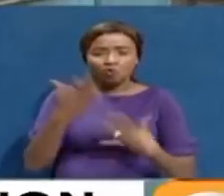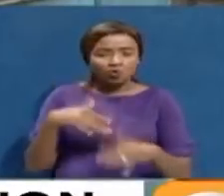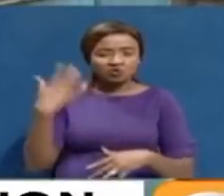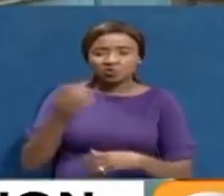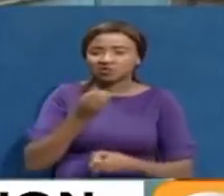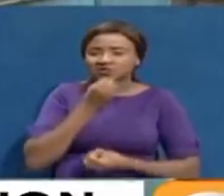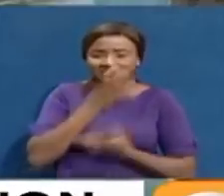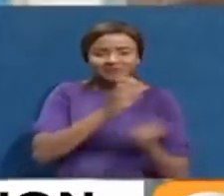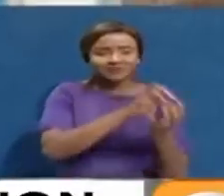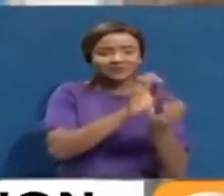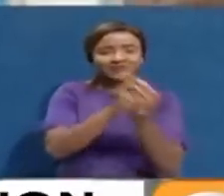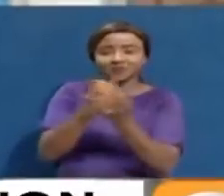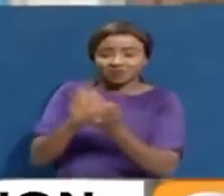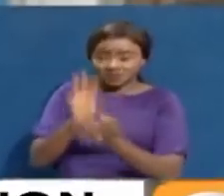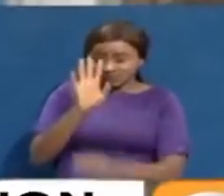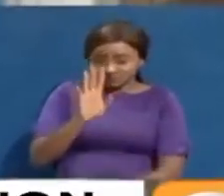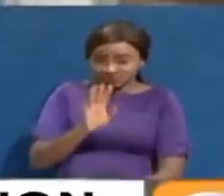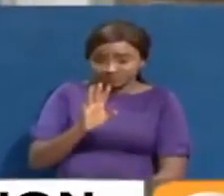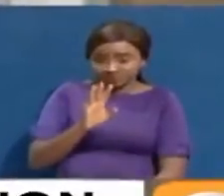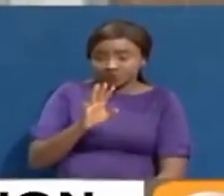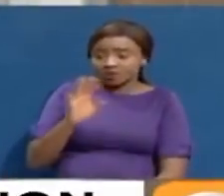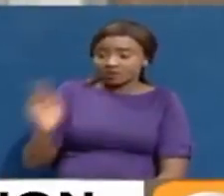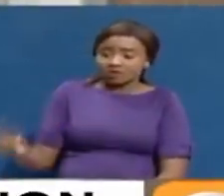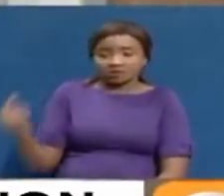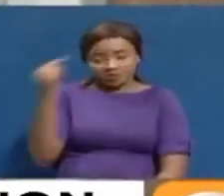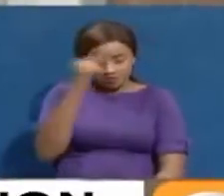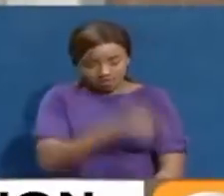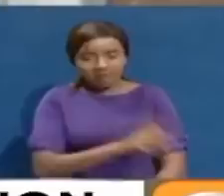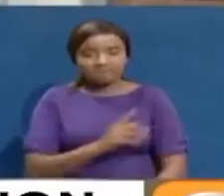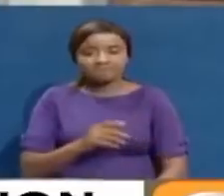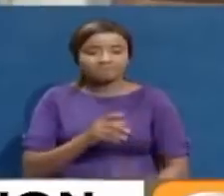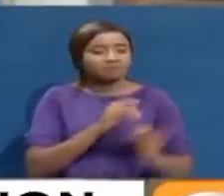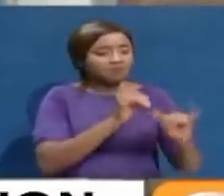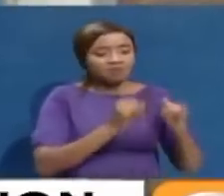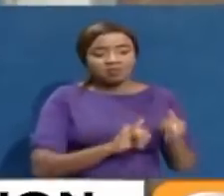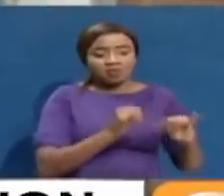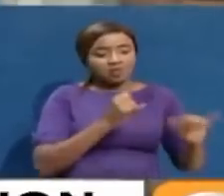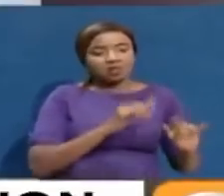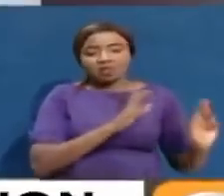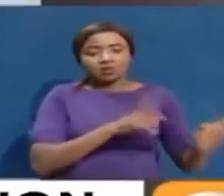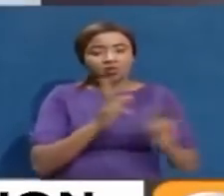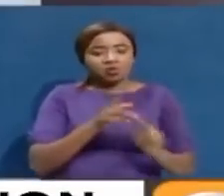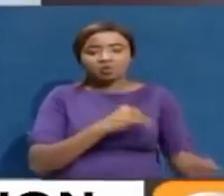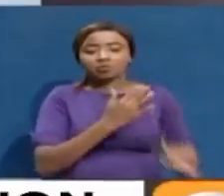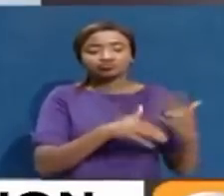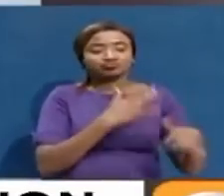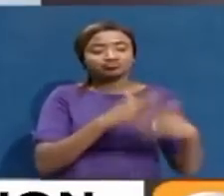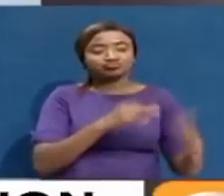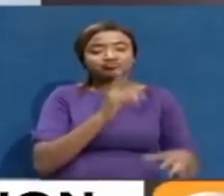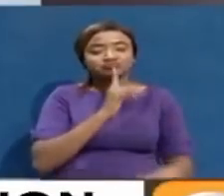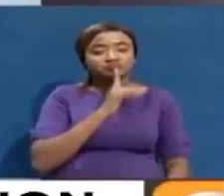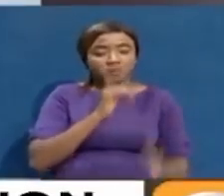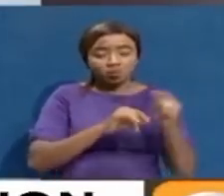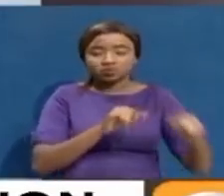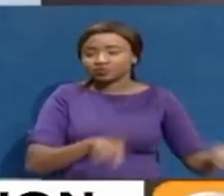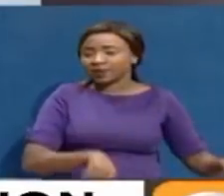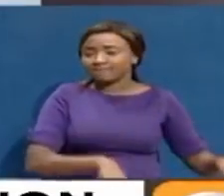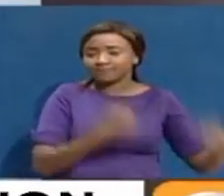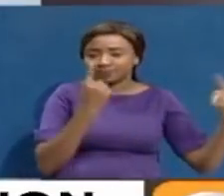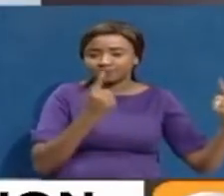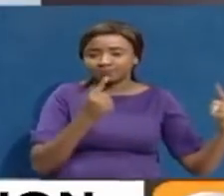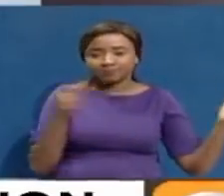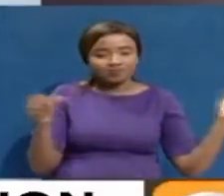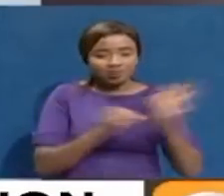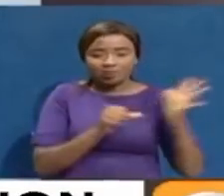was summoned by her grandmother. As usual, their discussions started well. But before long, she says, they started